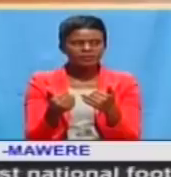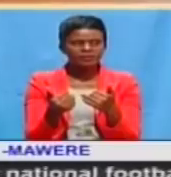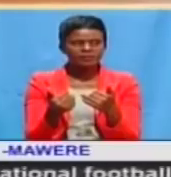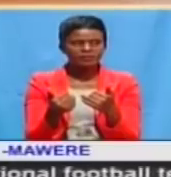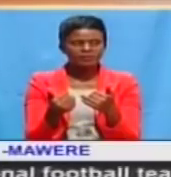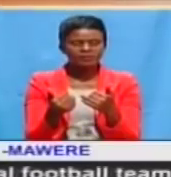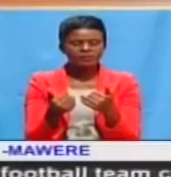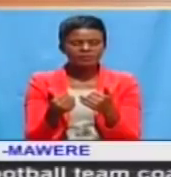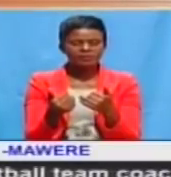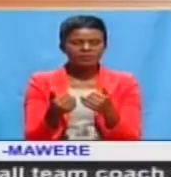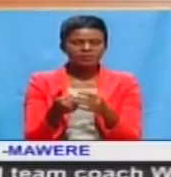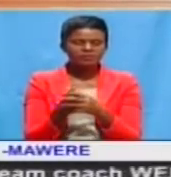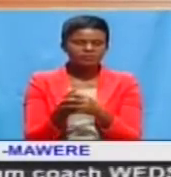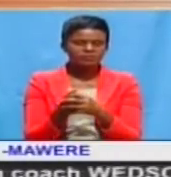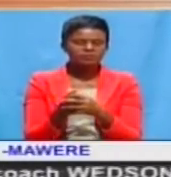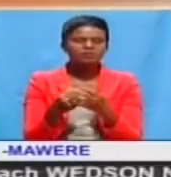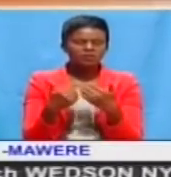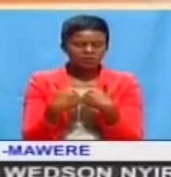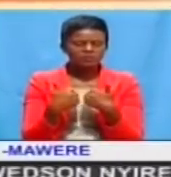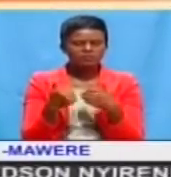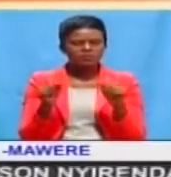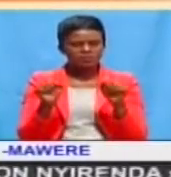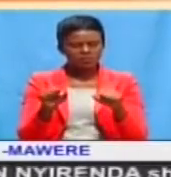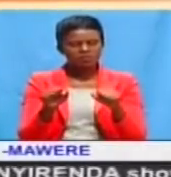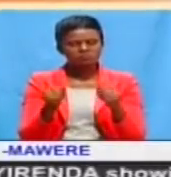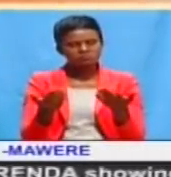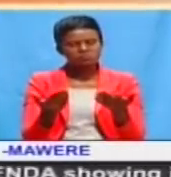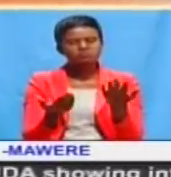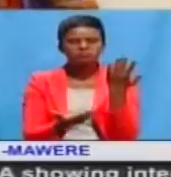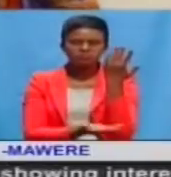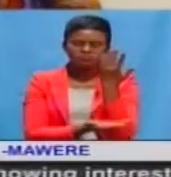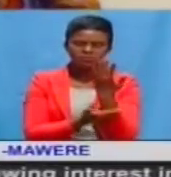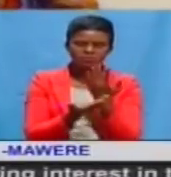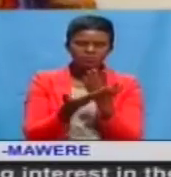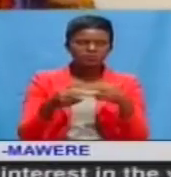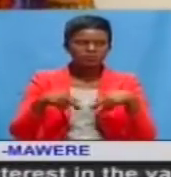focus from your government to improve the road infrastructure.